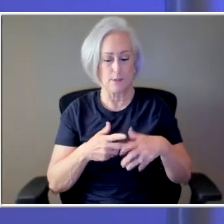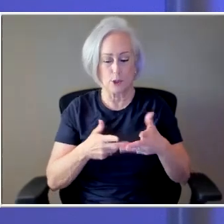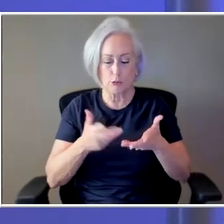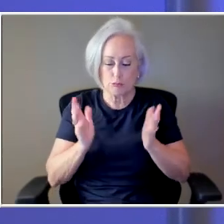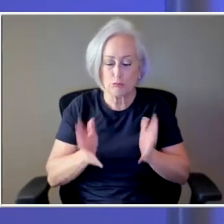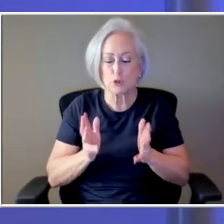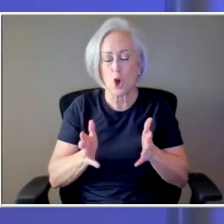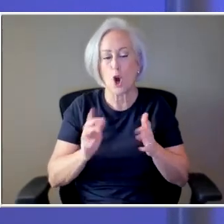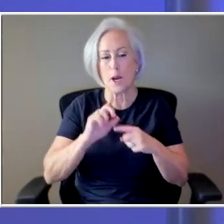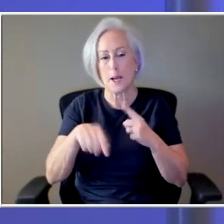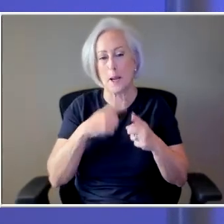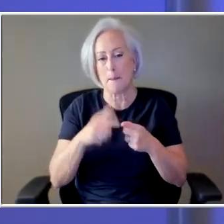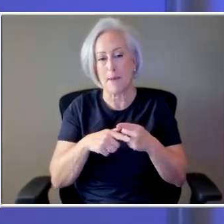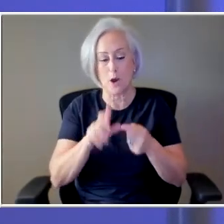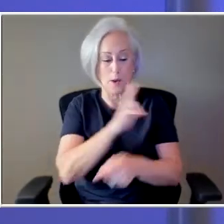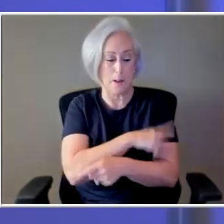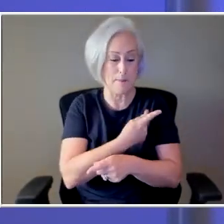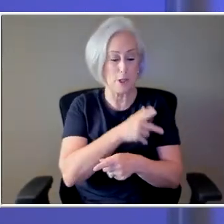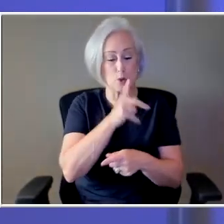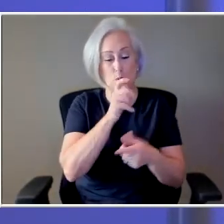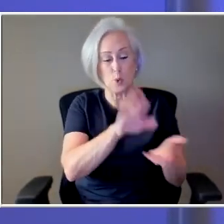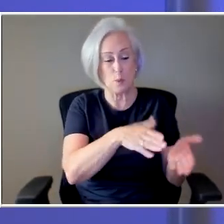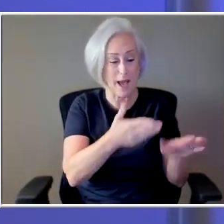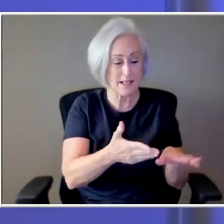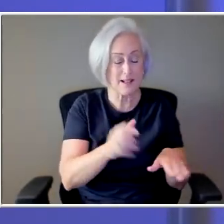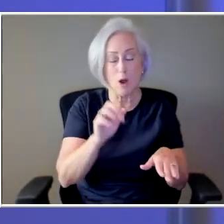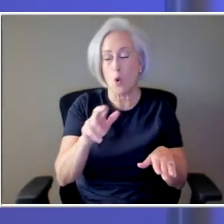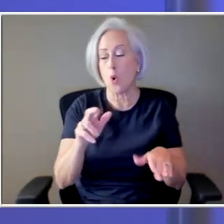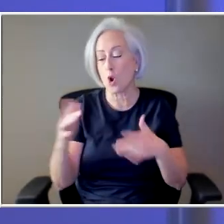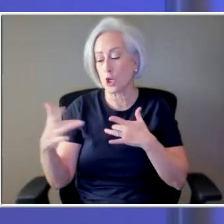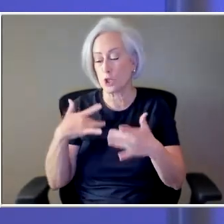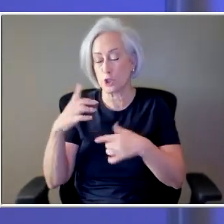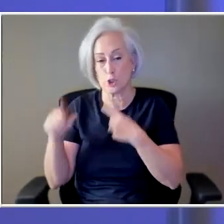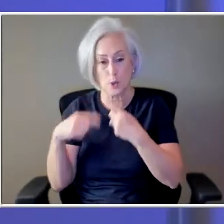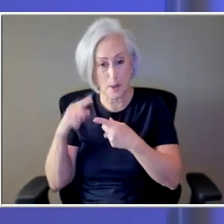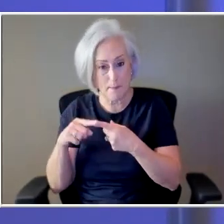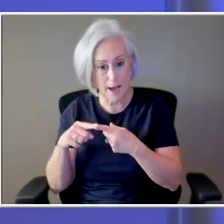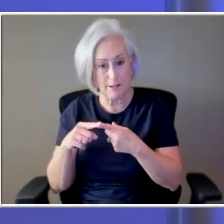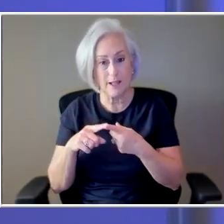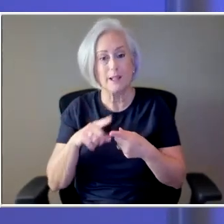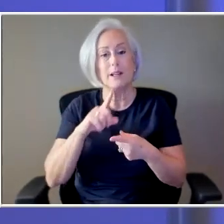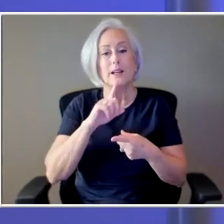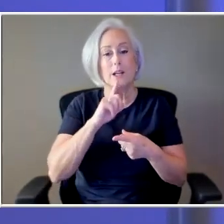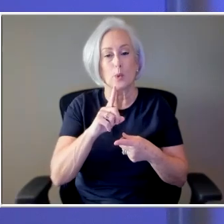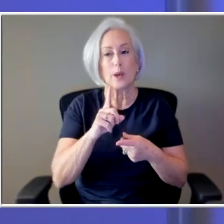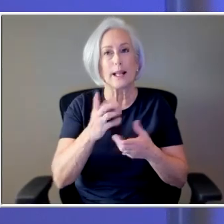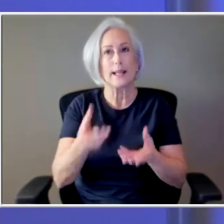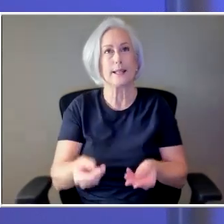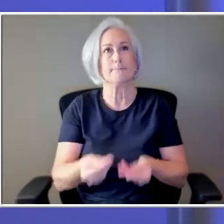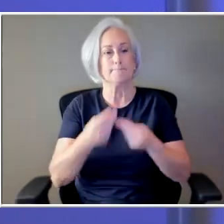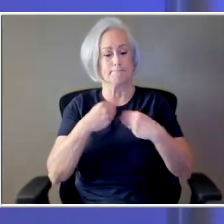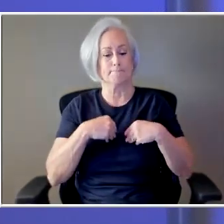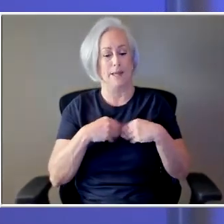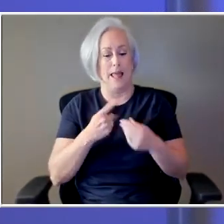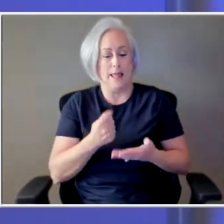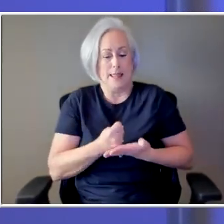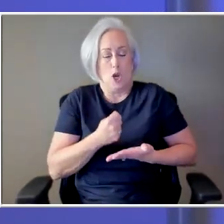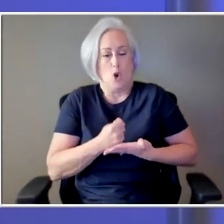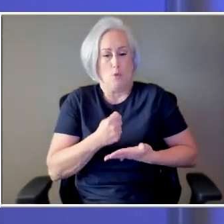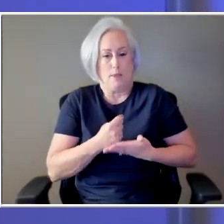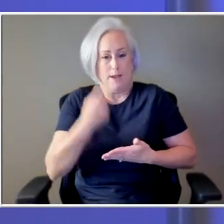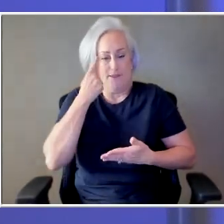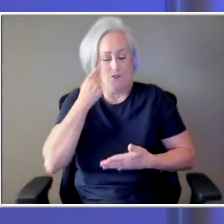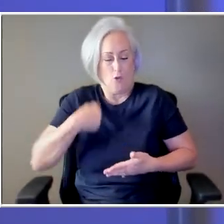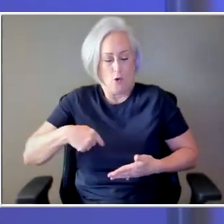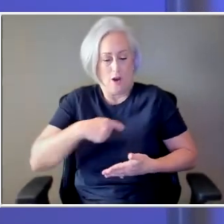either lost or that we're worried about, and it's really therapeutic for our team members. We're just as close with our chaplains